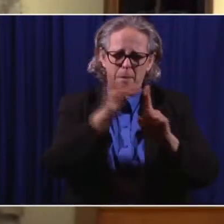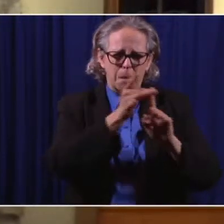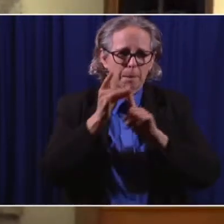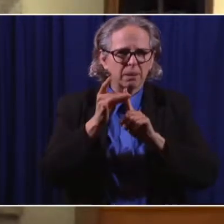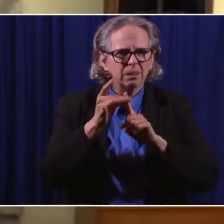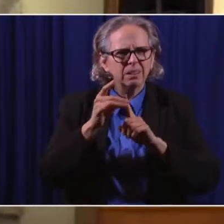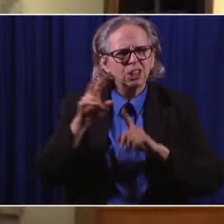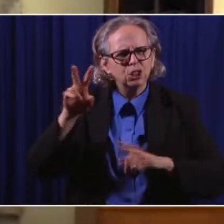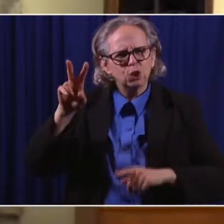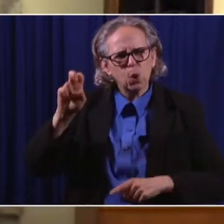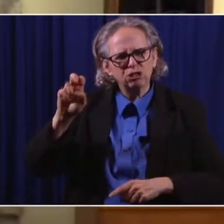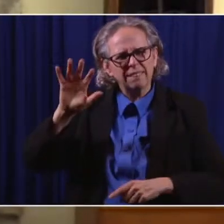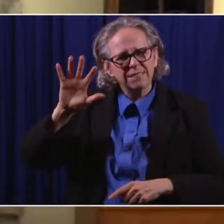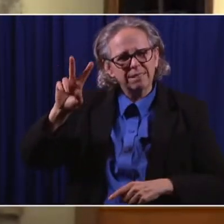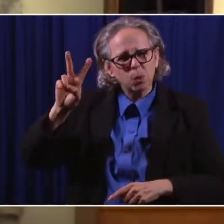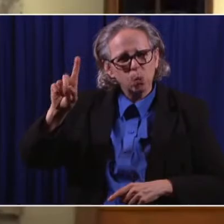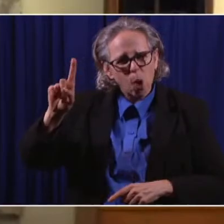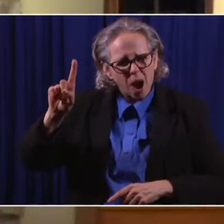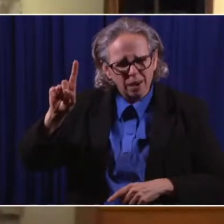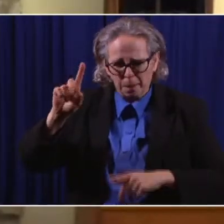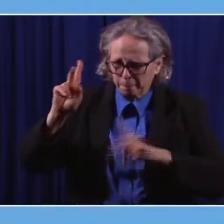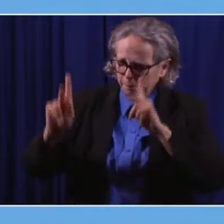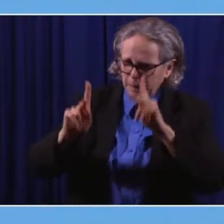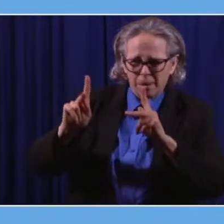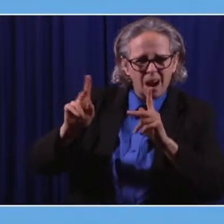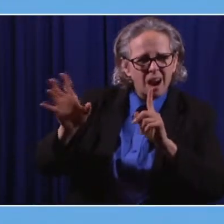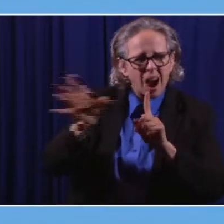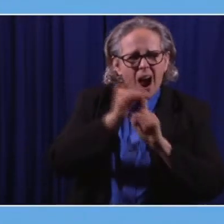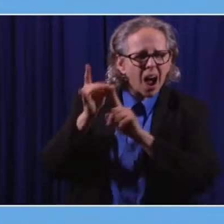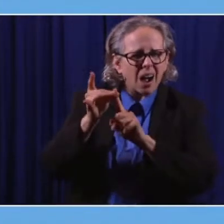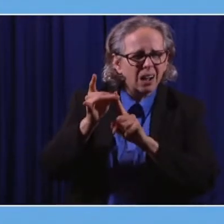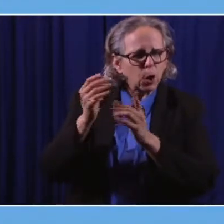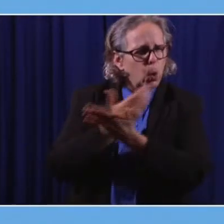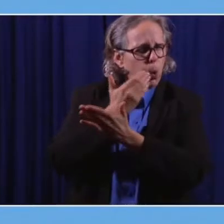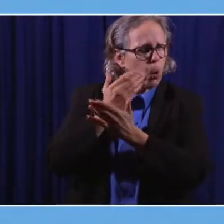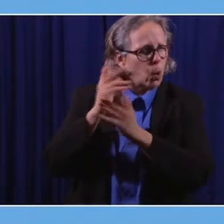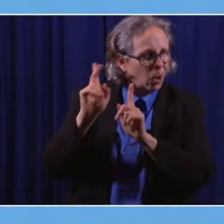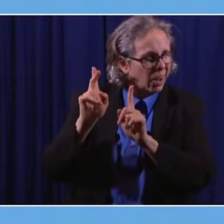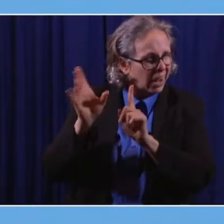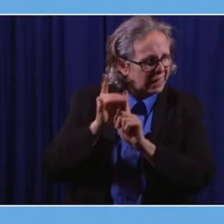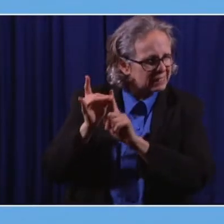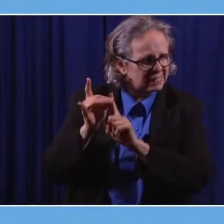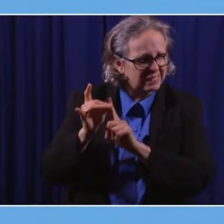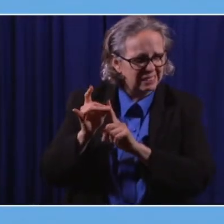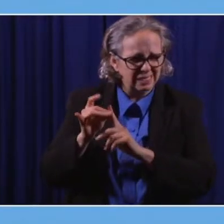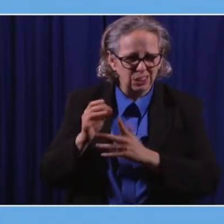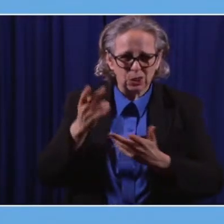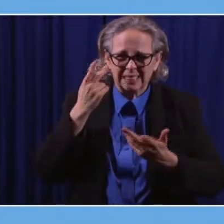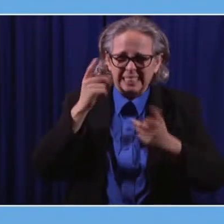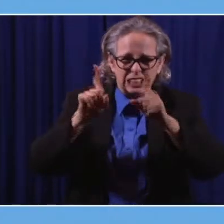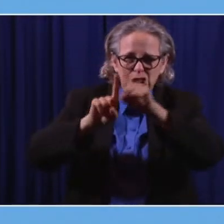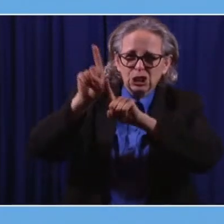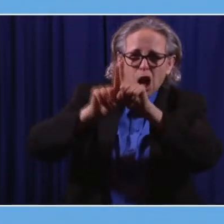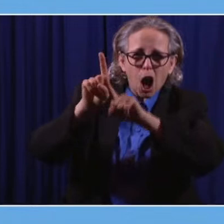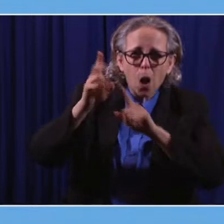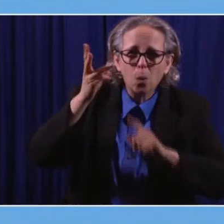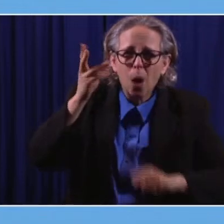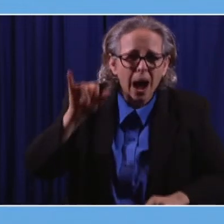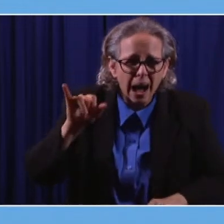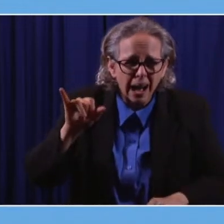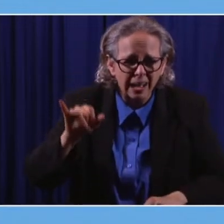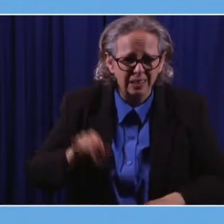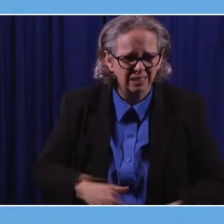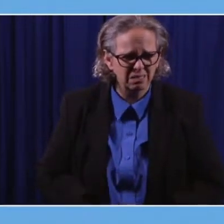What you're seeing in these watch counties is sustained increase in outpatient visits for COVID-like illness, sustained increase